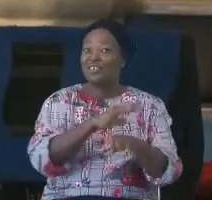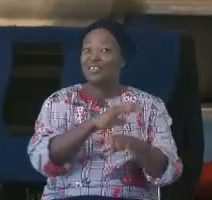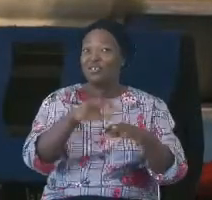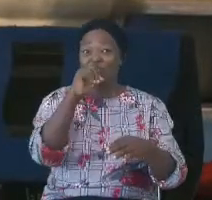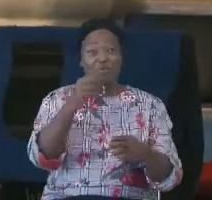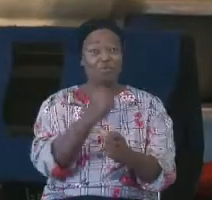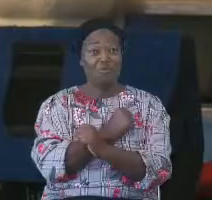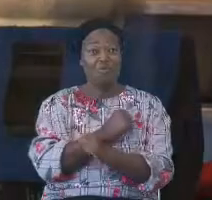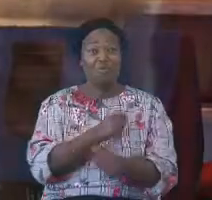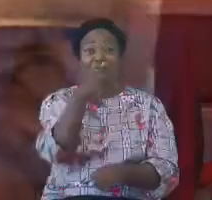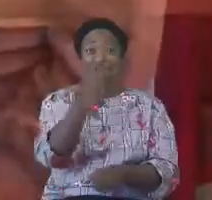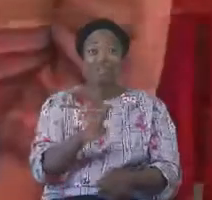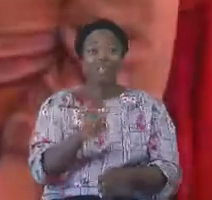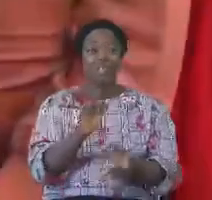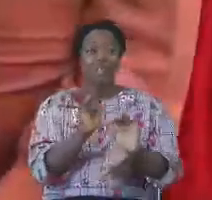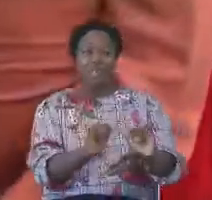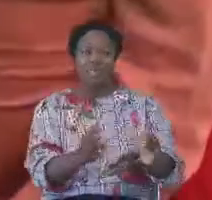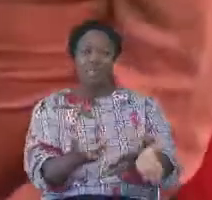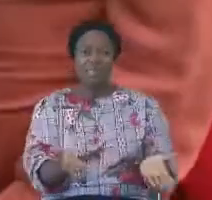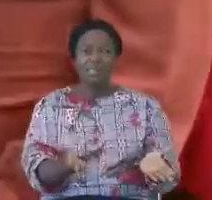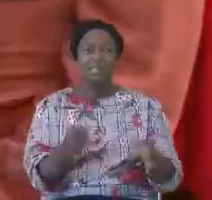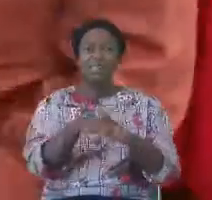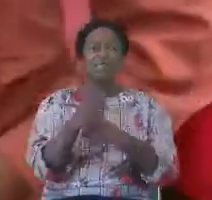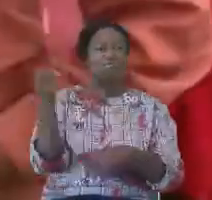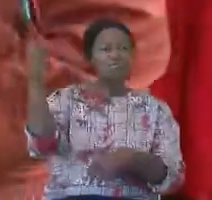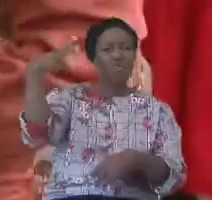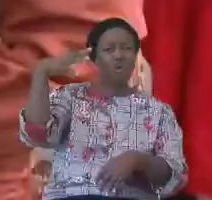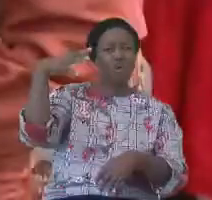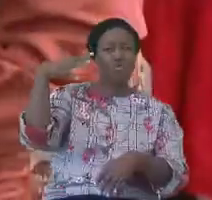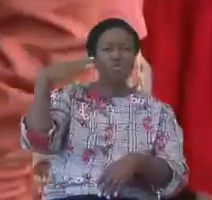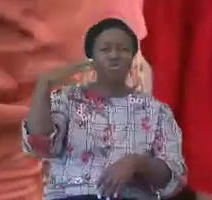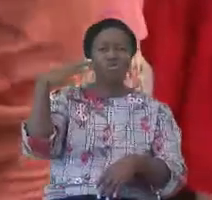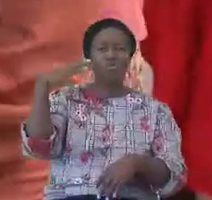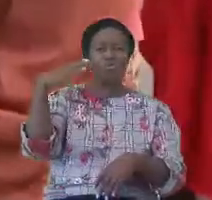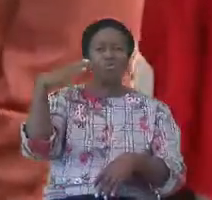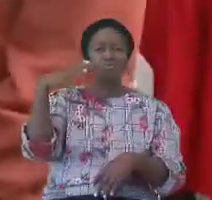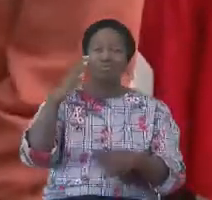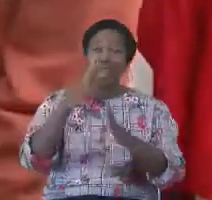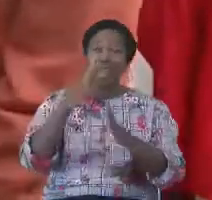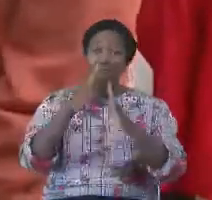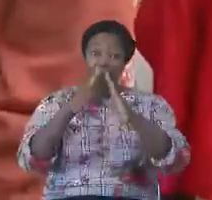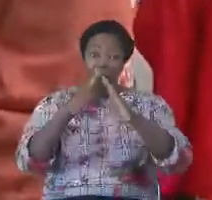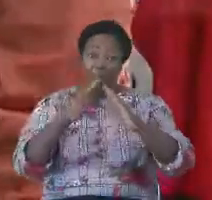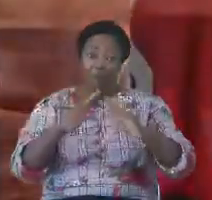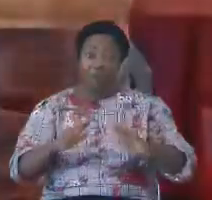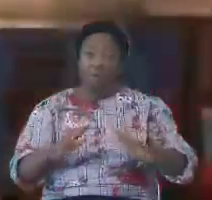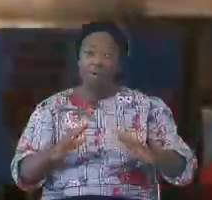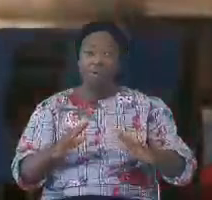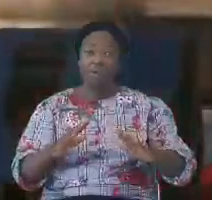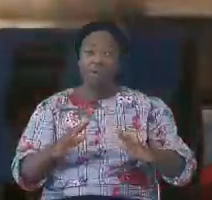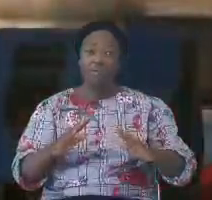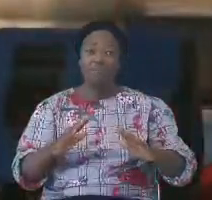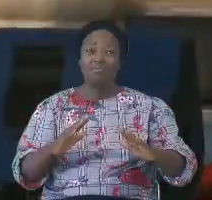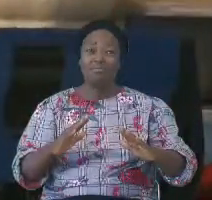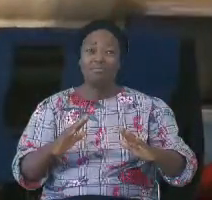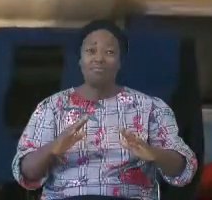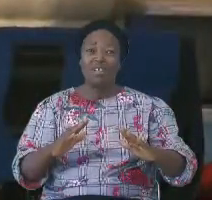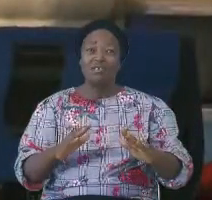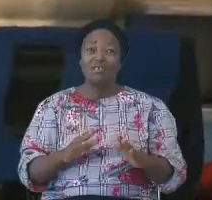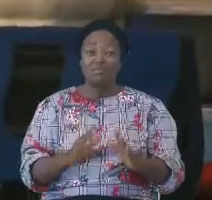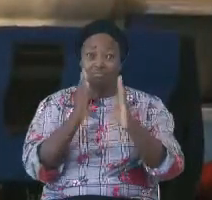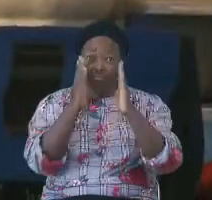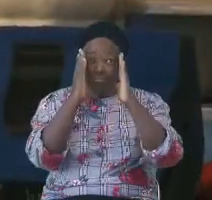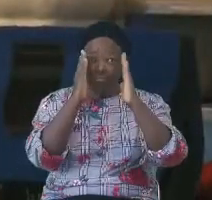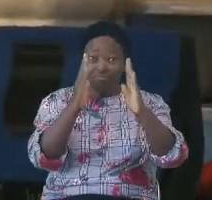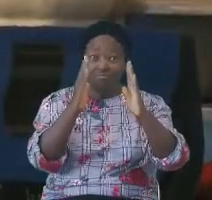i can't give my dream anyone that doesn't love god staying in the sun